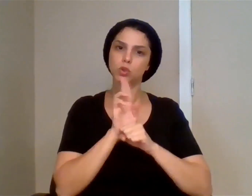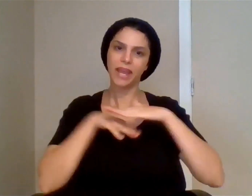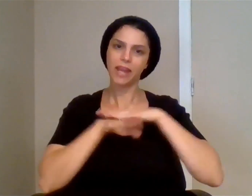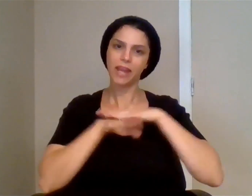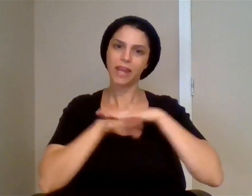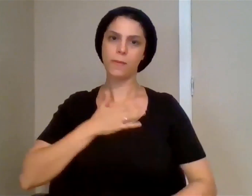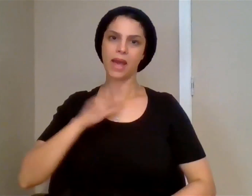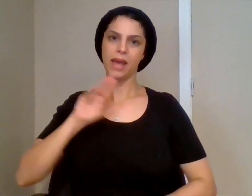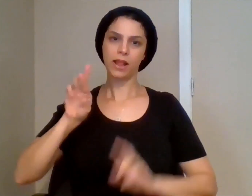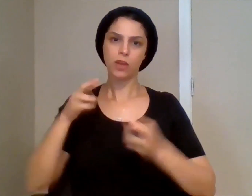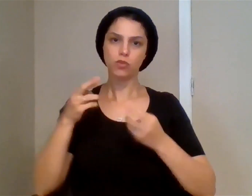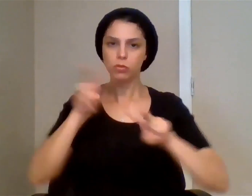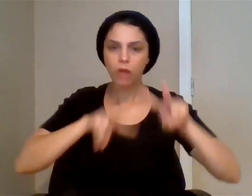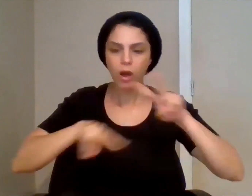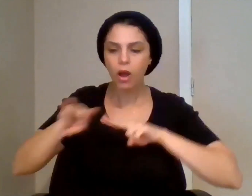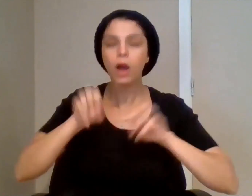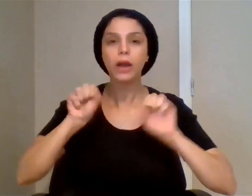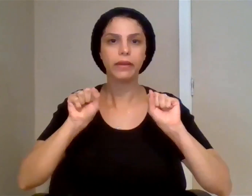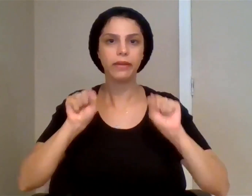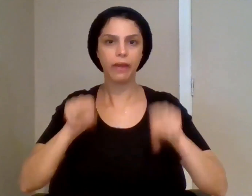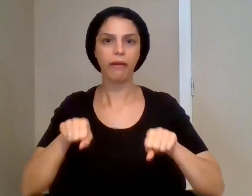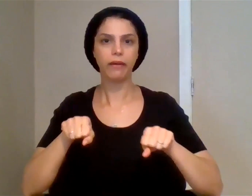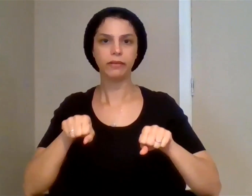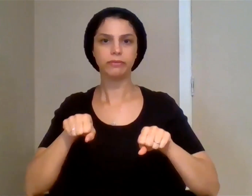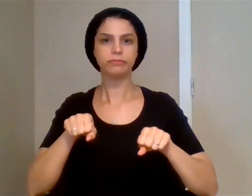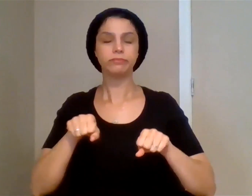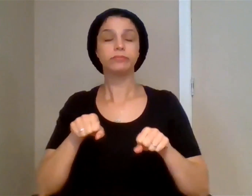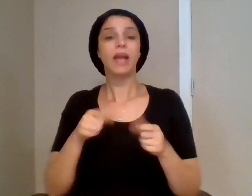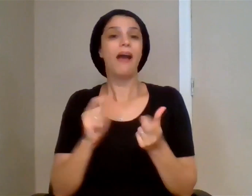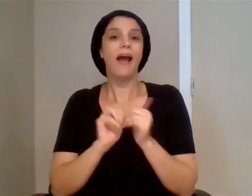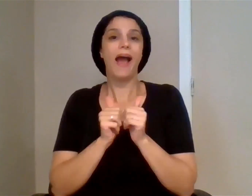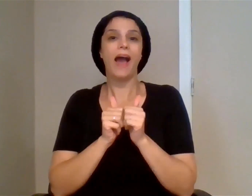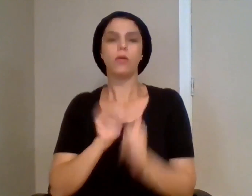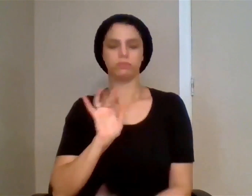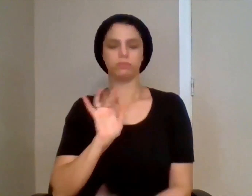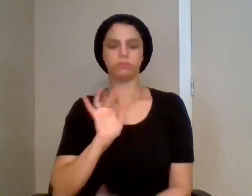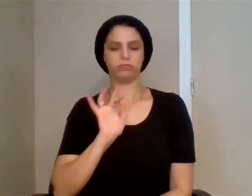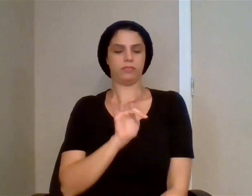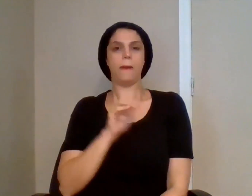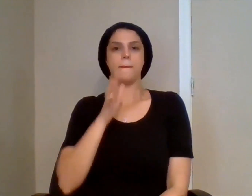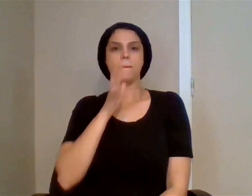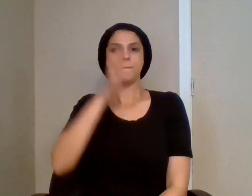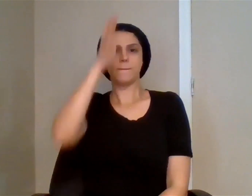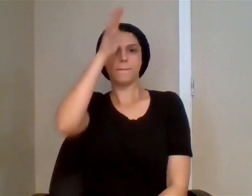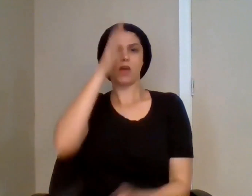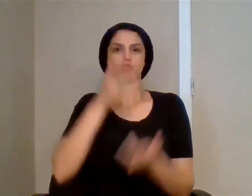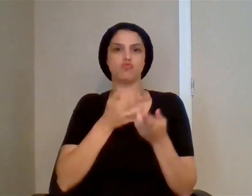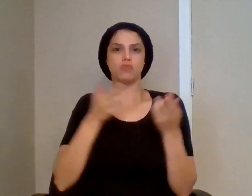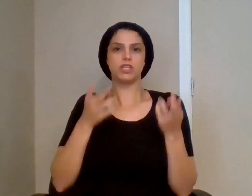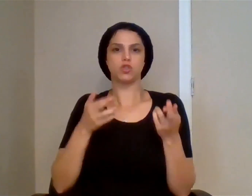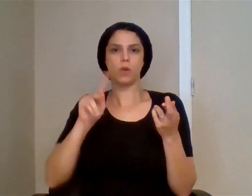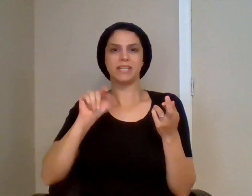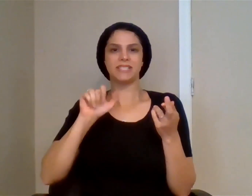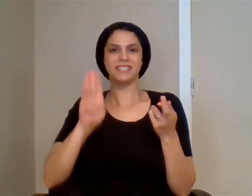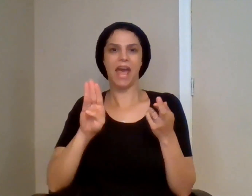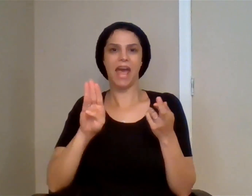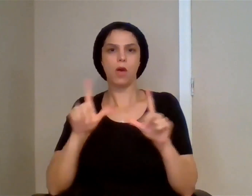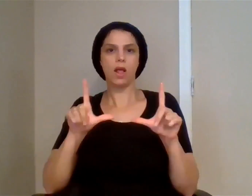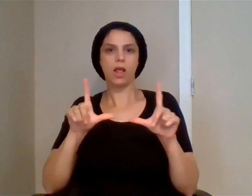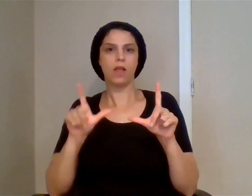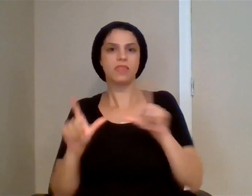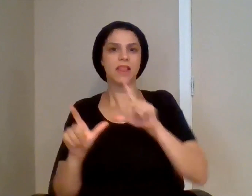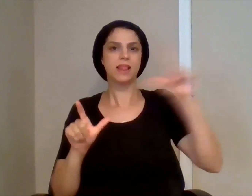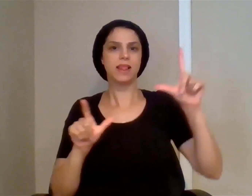logged into Parent View, you're clicking on the Parent Resources tab. It's the last one on the left-hand side. And upon